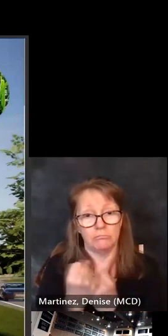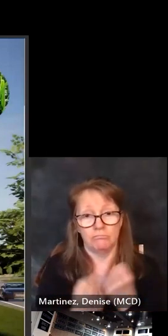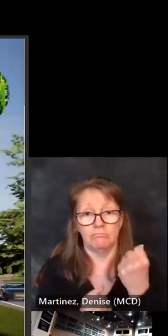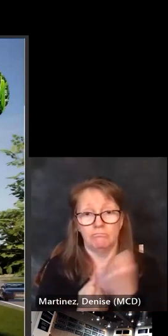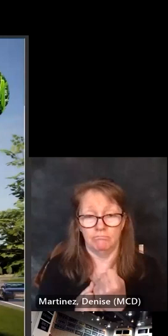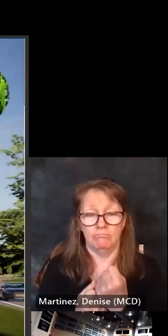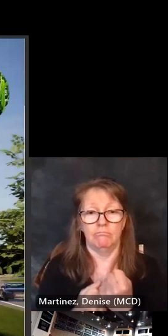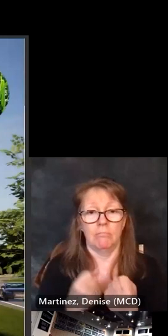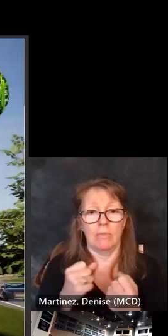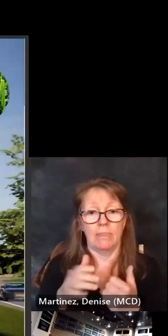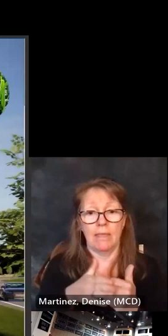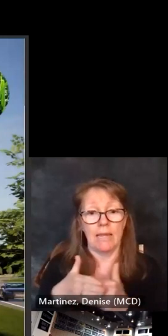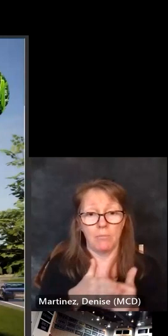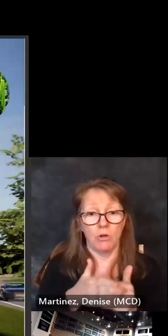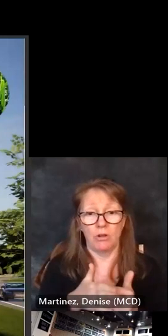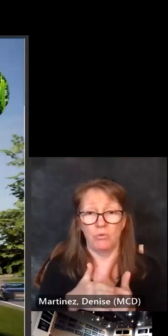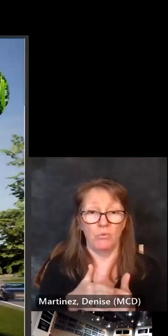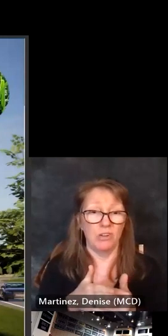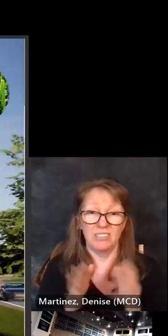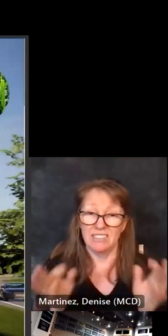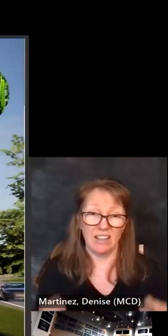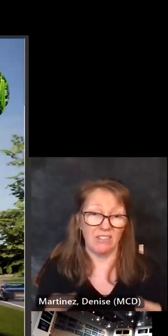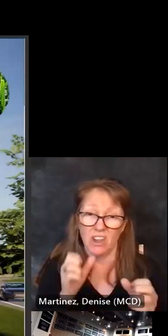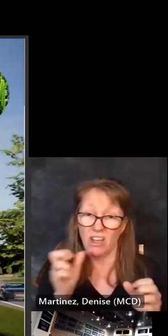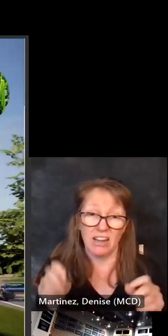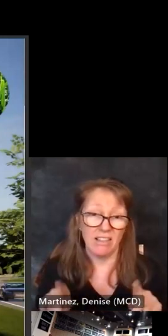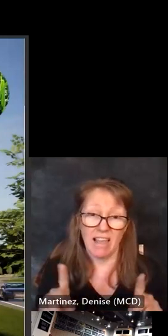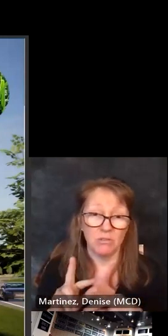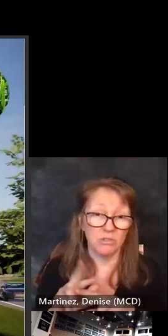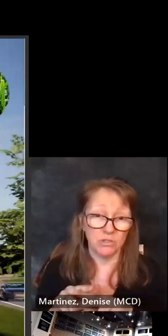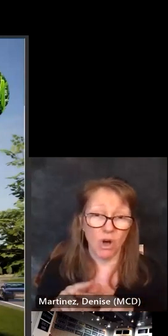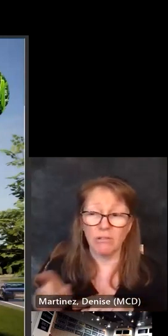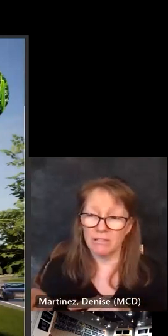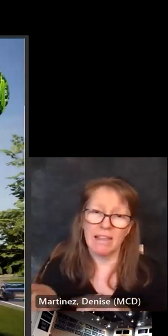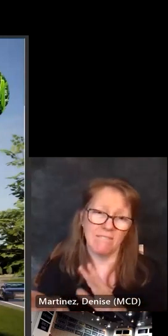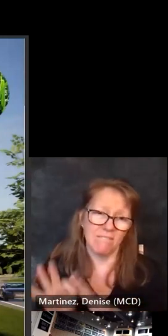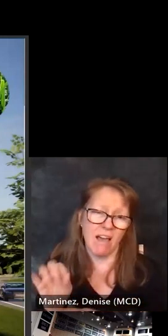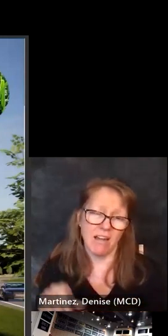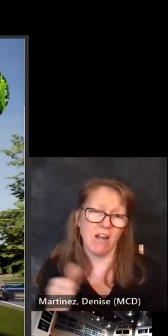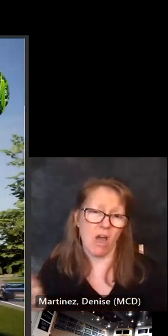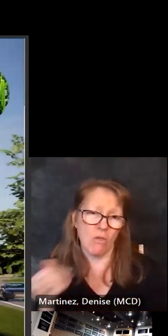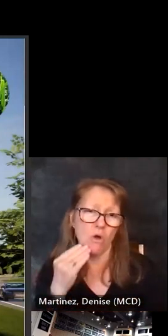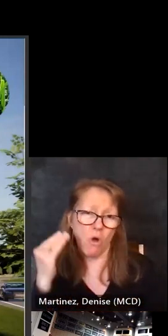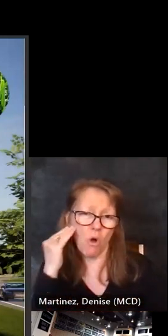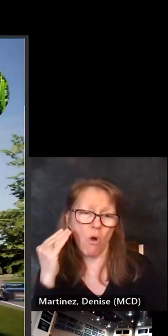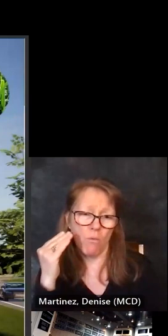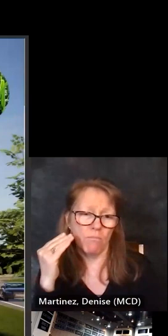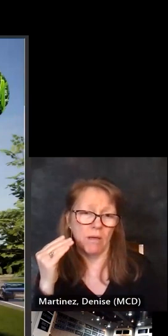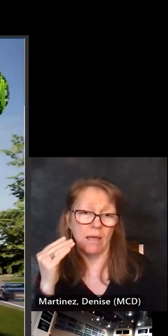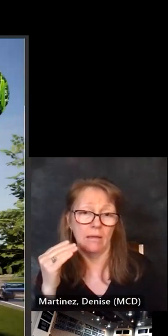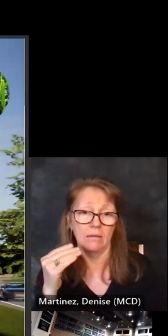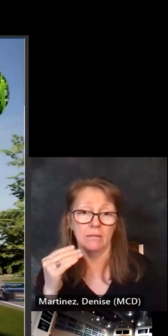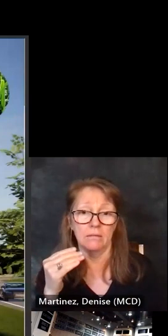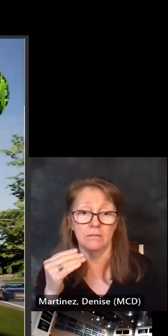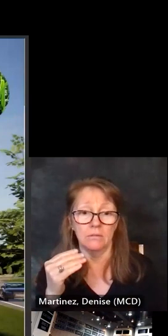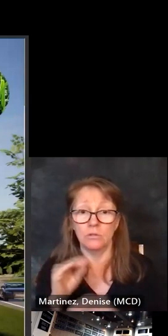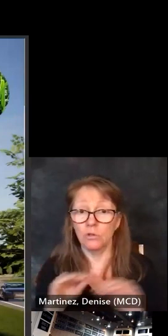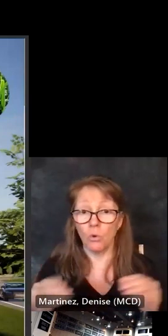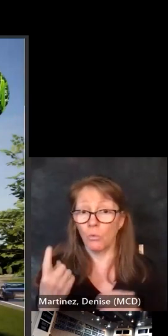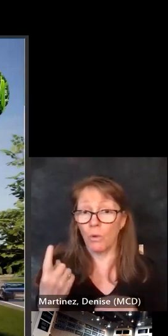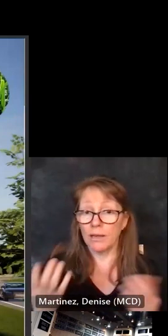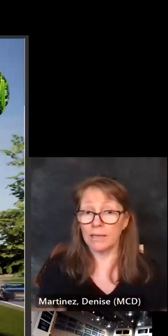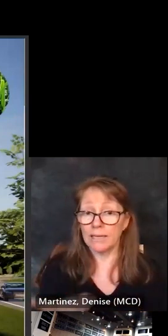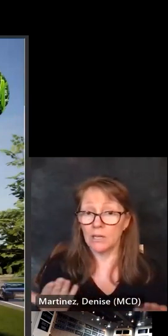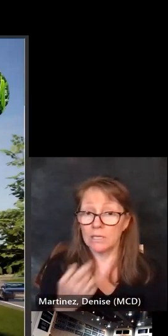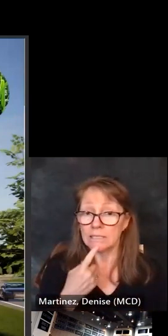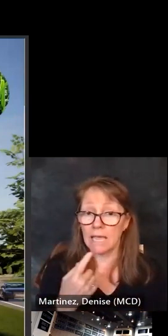allow salt, which can find another home. And no one in here, I don't think, is saying we are not a